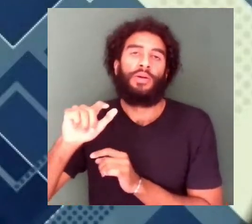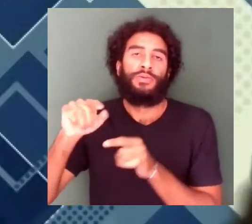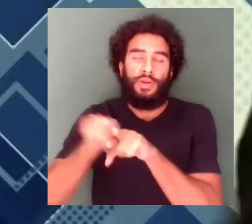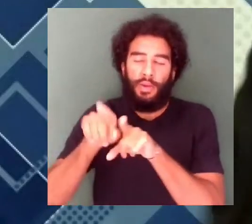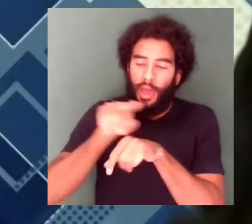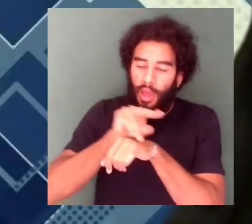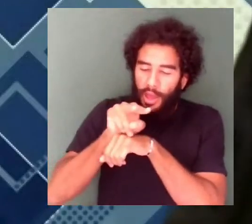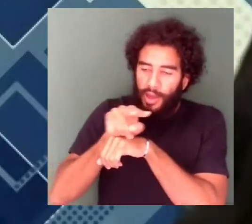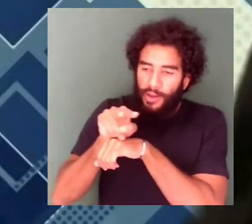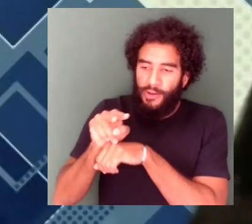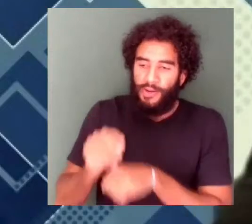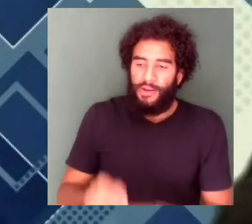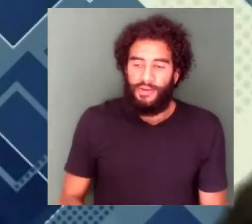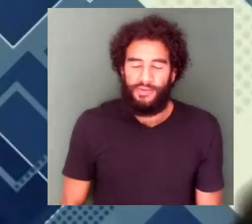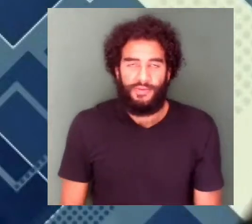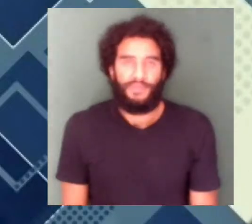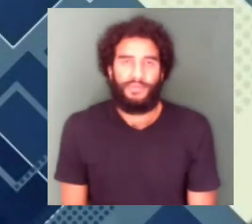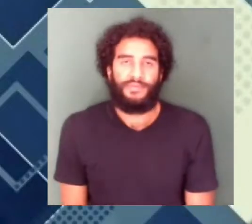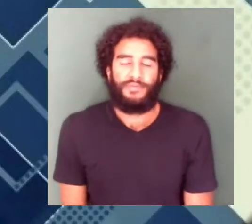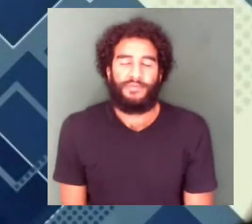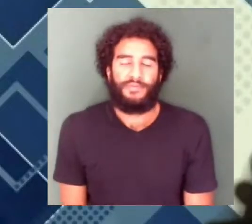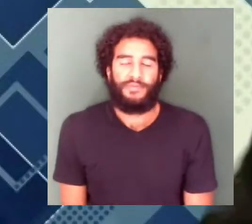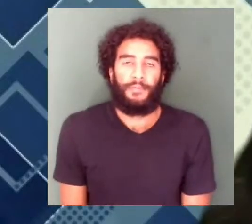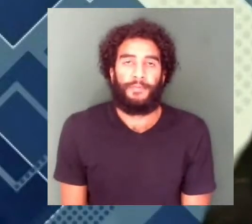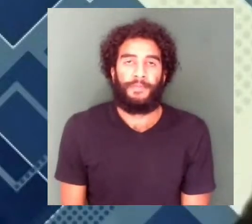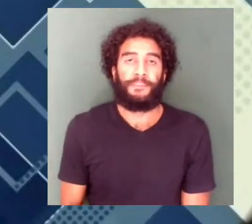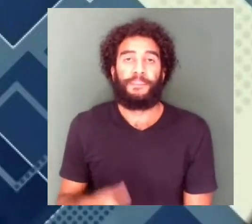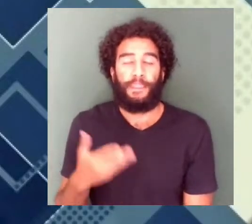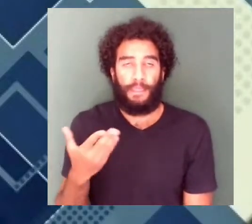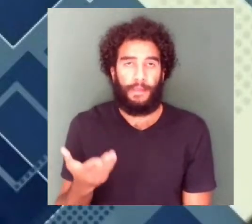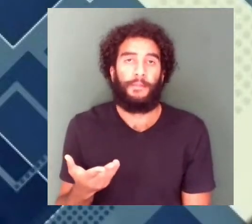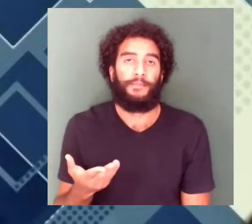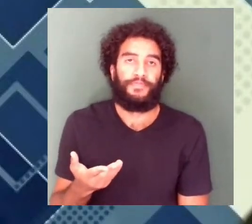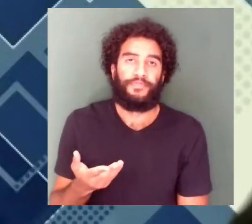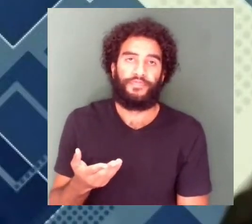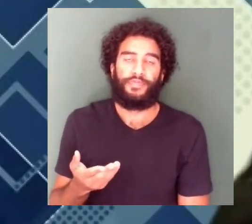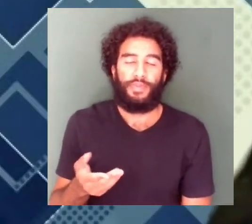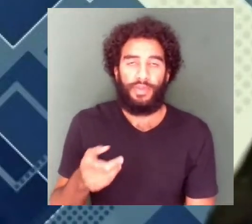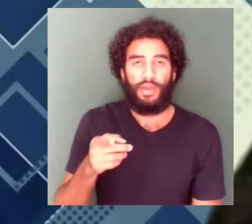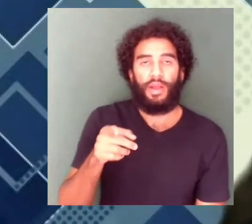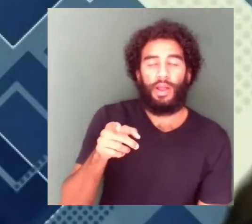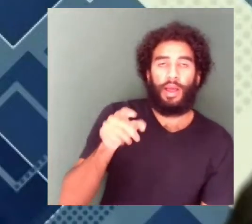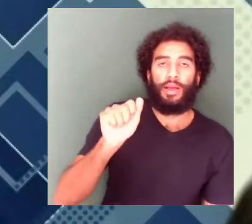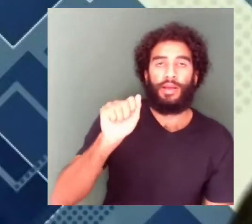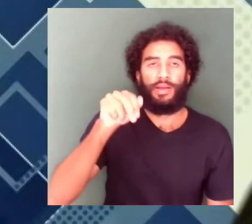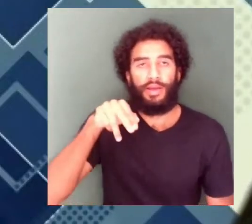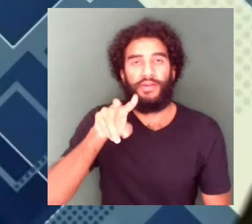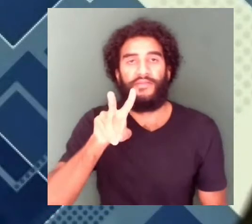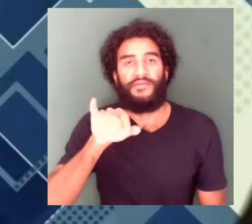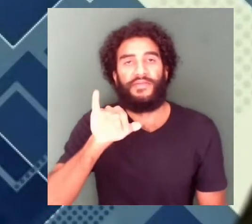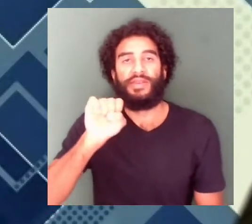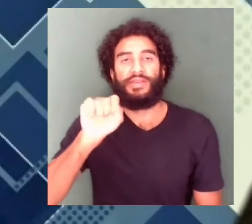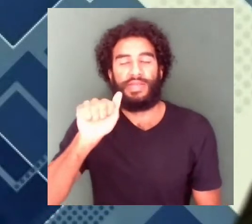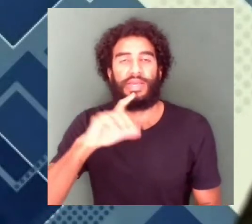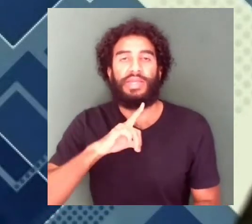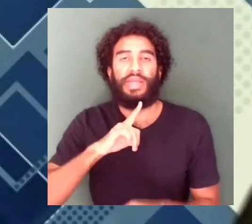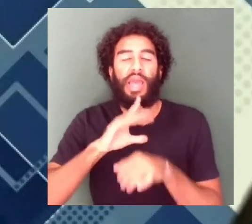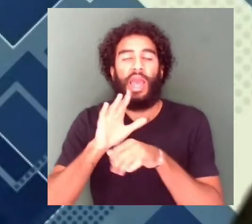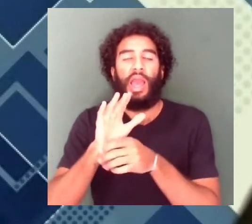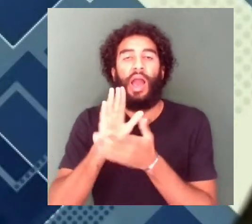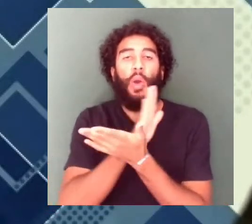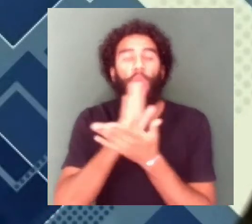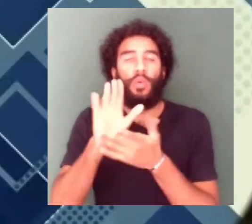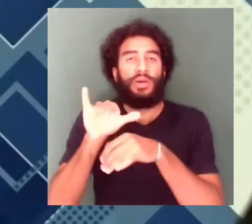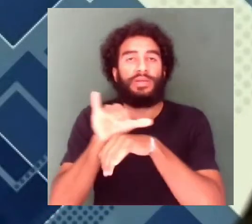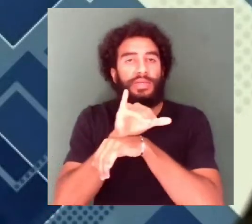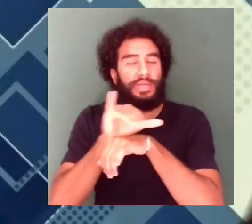to prioritize this type of monitoring and fiscalization. And within the National Sanitary Surveillance Agency,